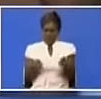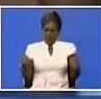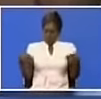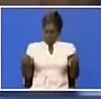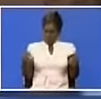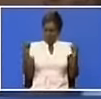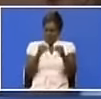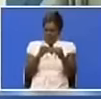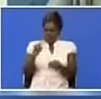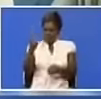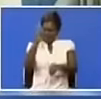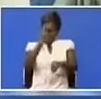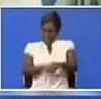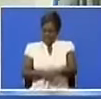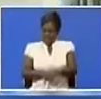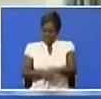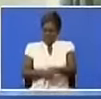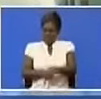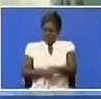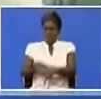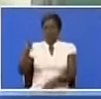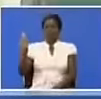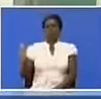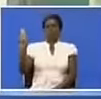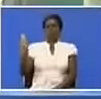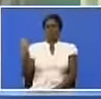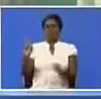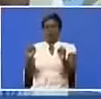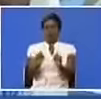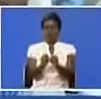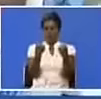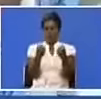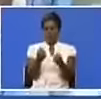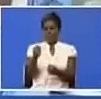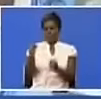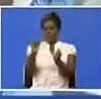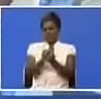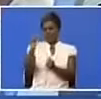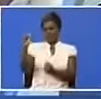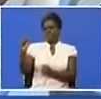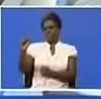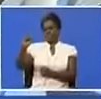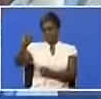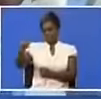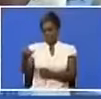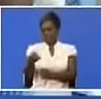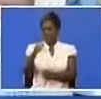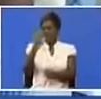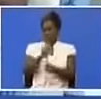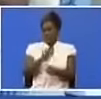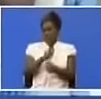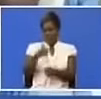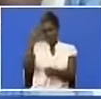met for the first time their commander-in-chief since the attack, which occurred on the dawn of January 15th, leaving an unknown number